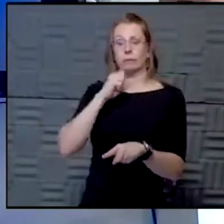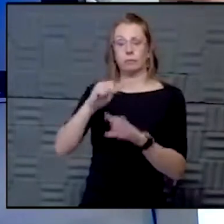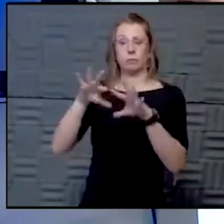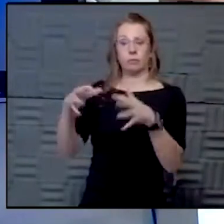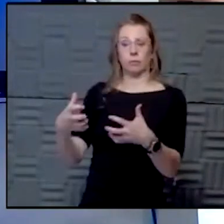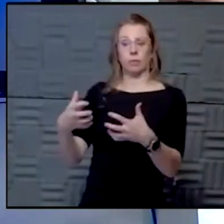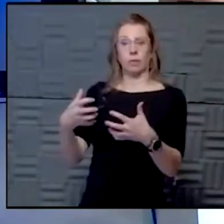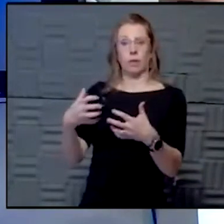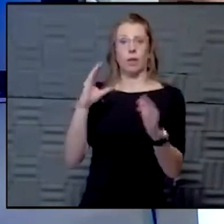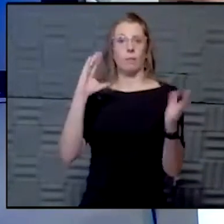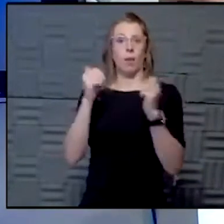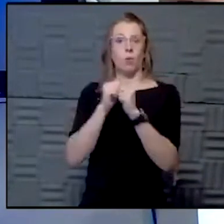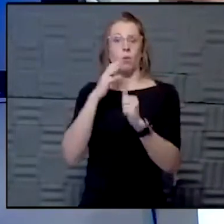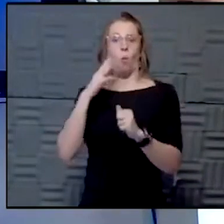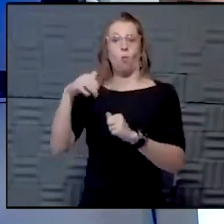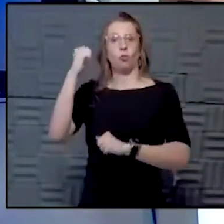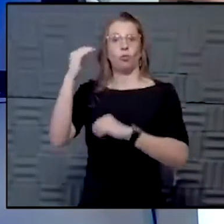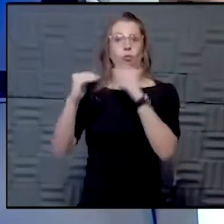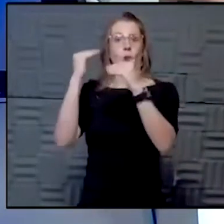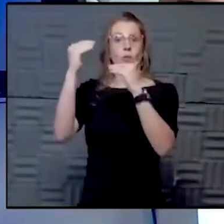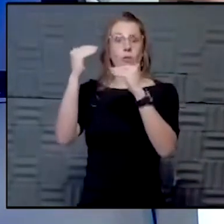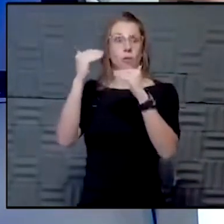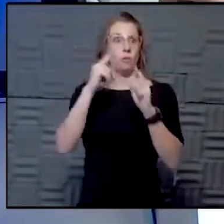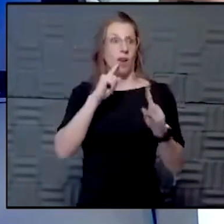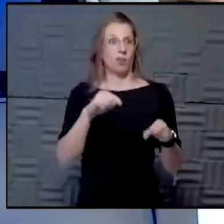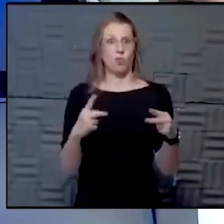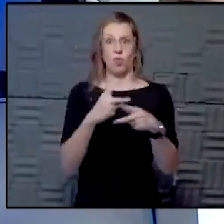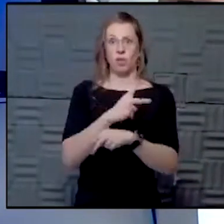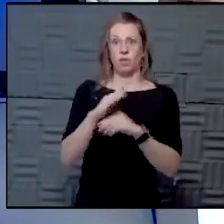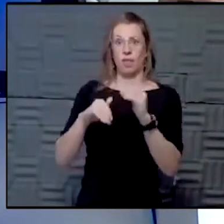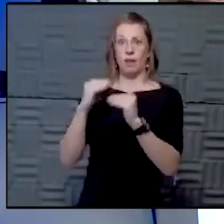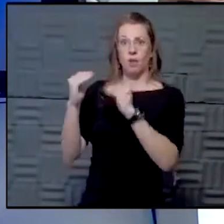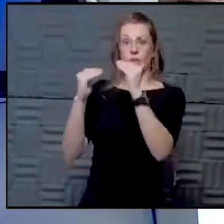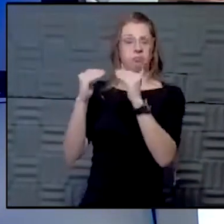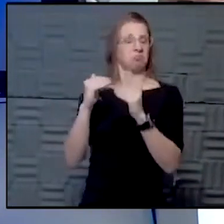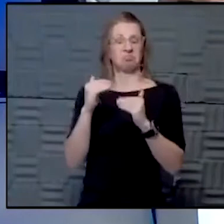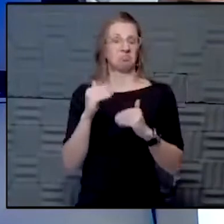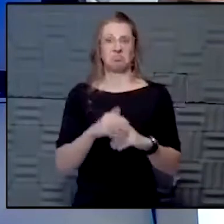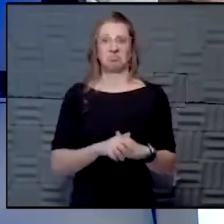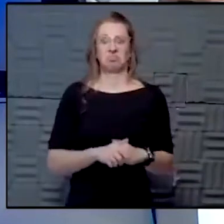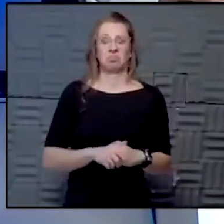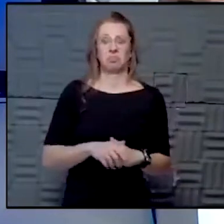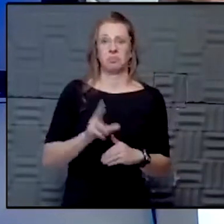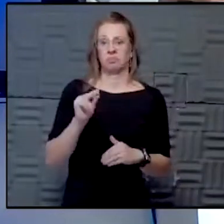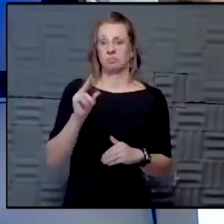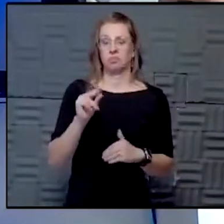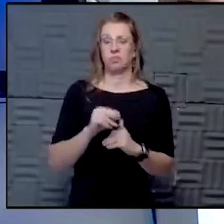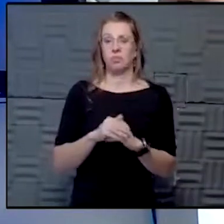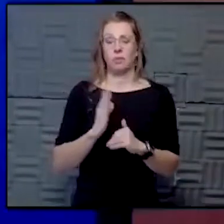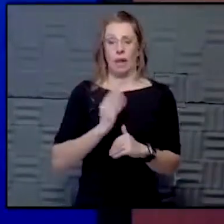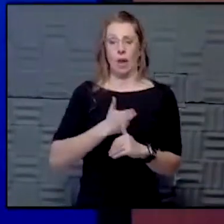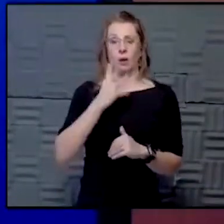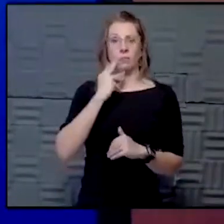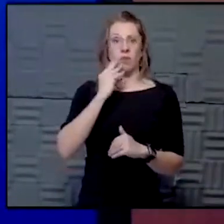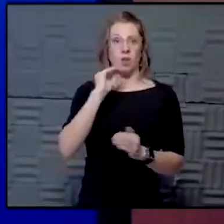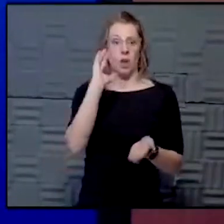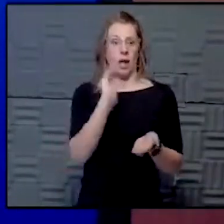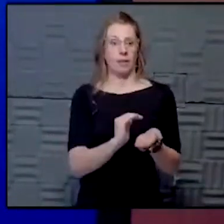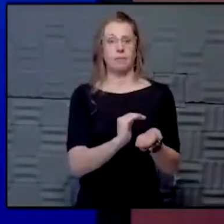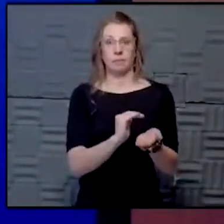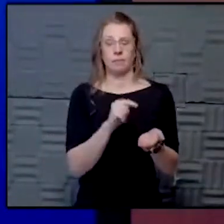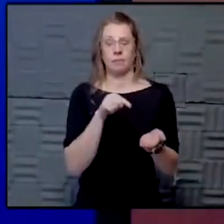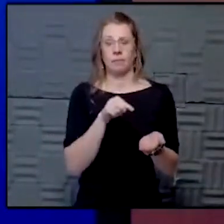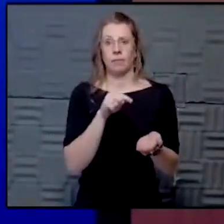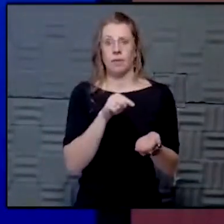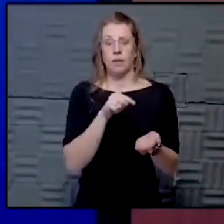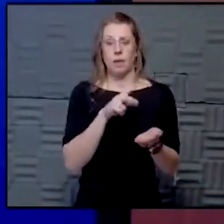in older adults? Not in our Not experience. that I'm aware of, no. Yeah, I'd say in our experience we're seeing less, even in the way